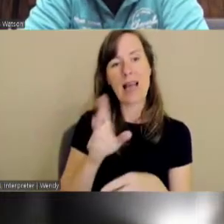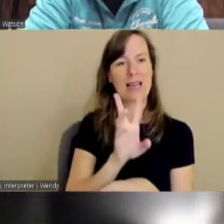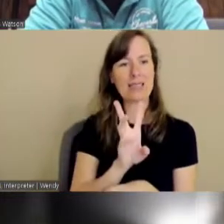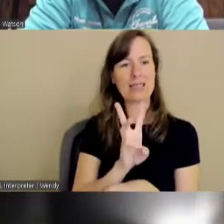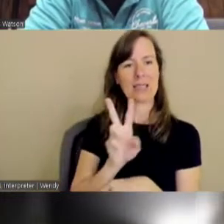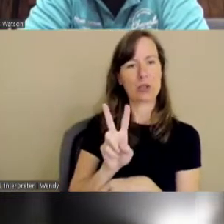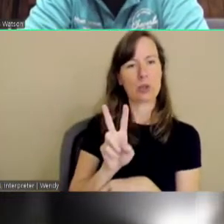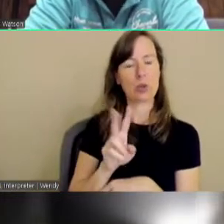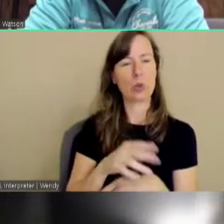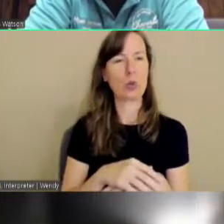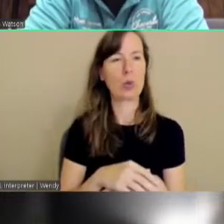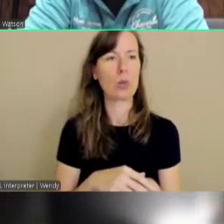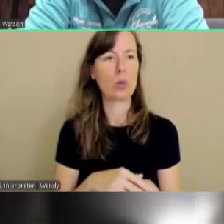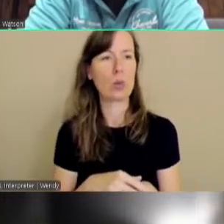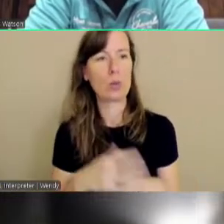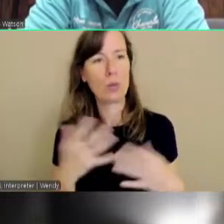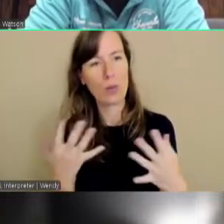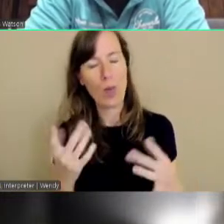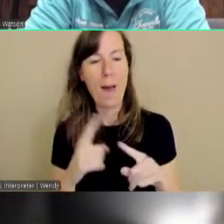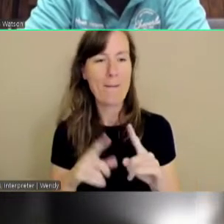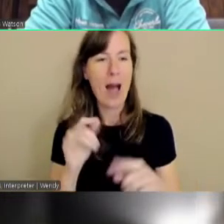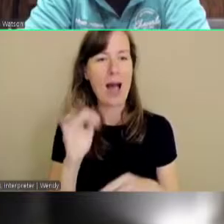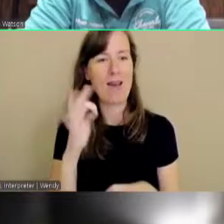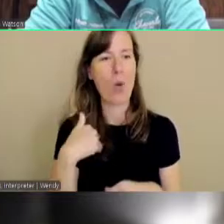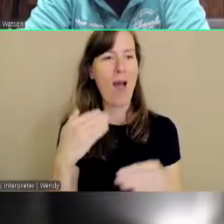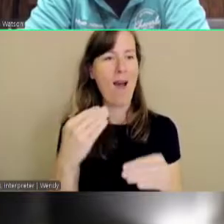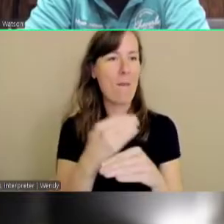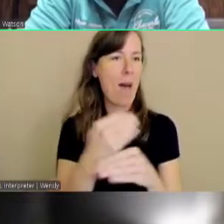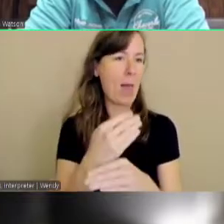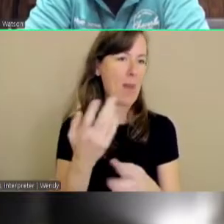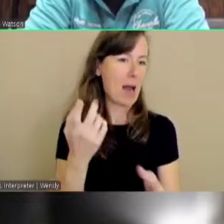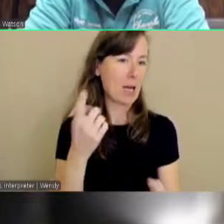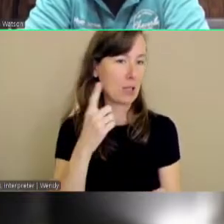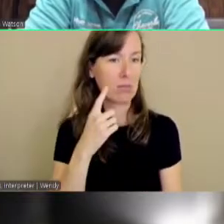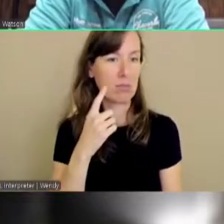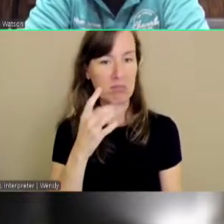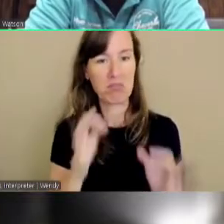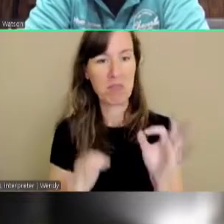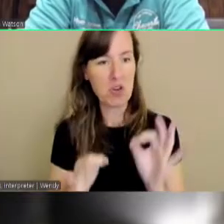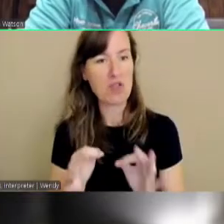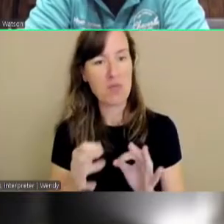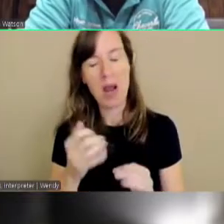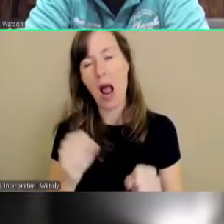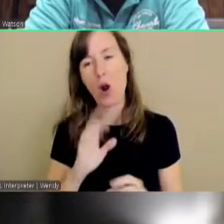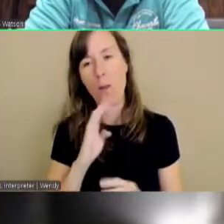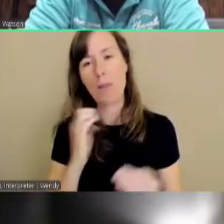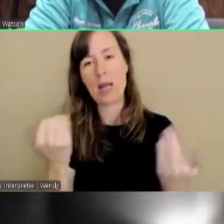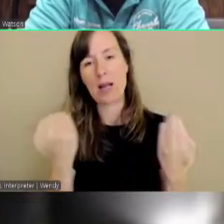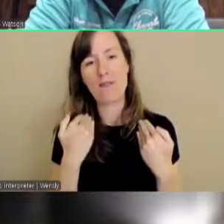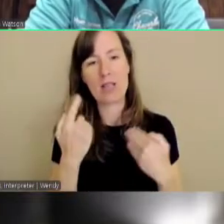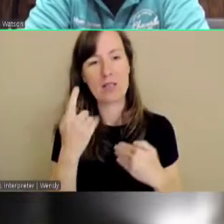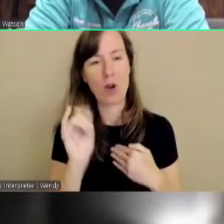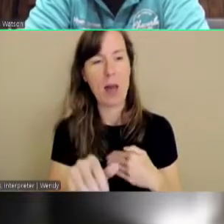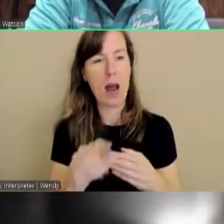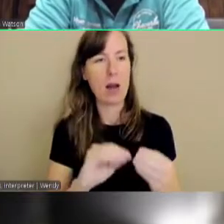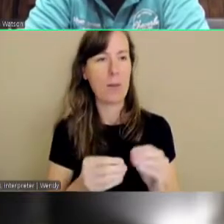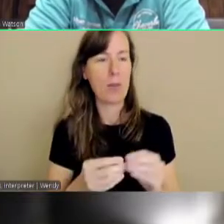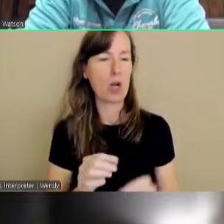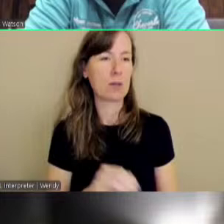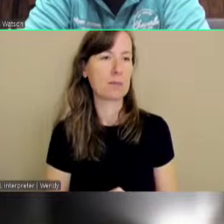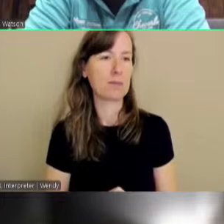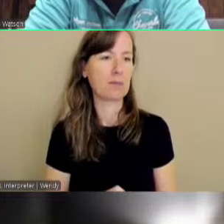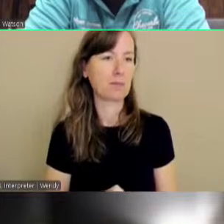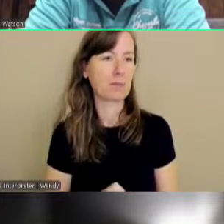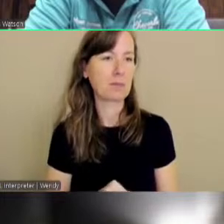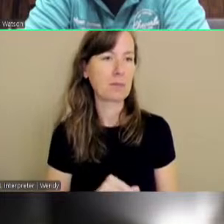picked 62, but if you have a mathematical justification, I could be convinced. You know, but you don't. You